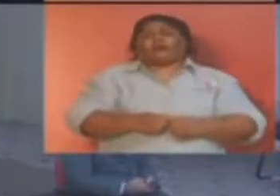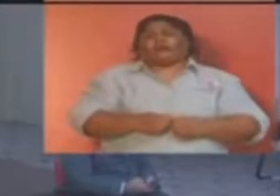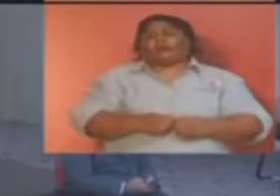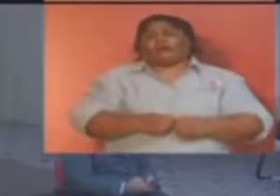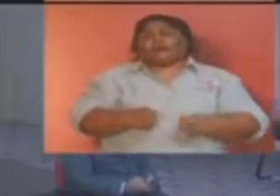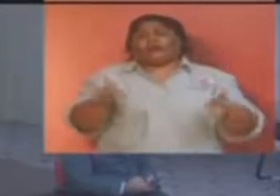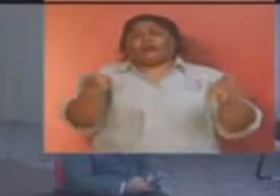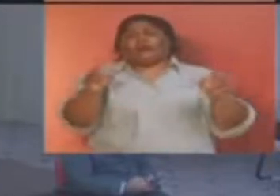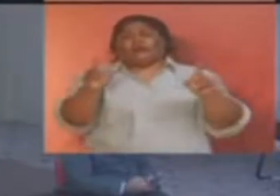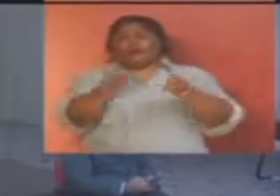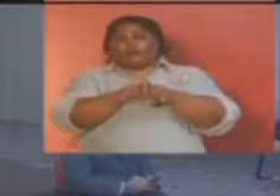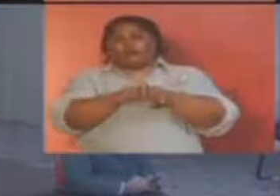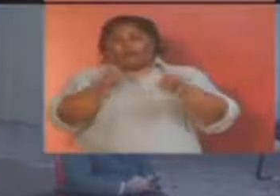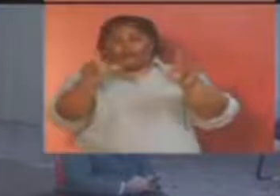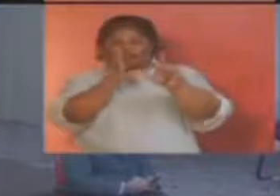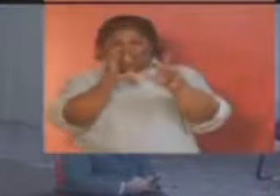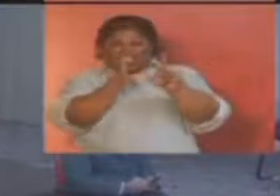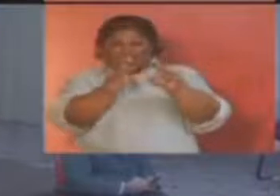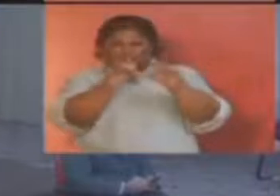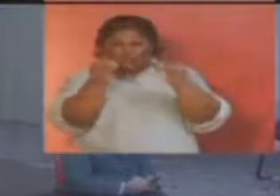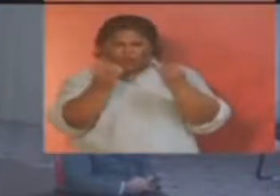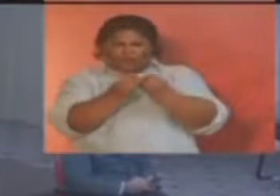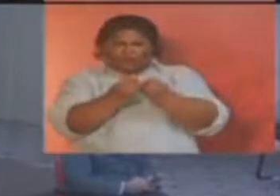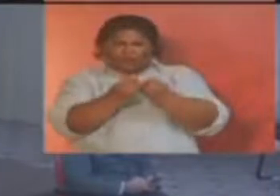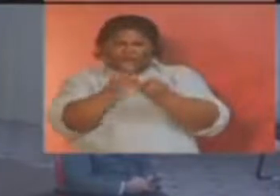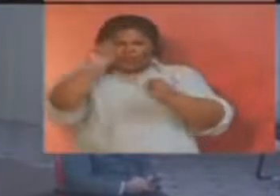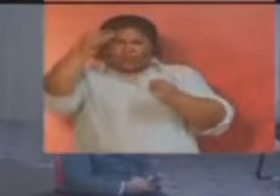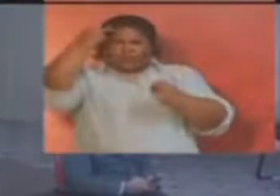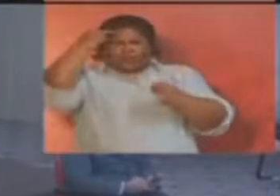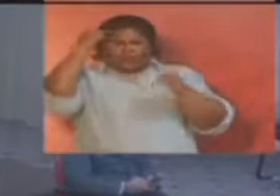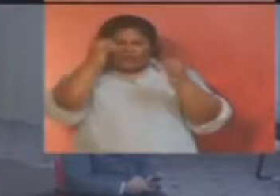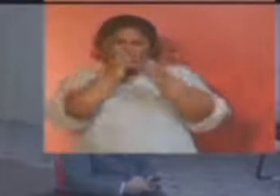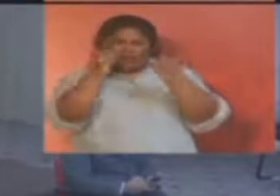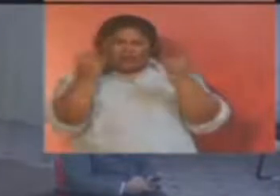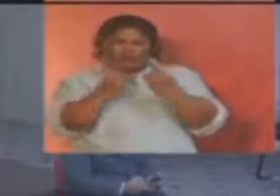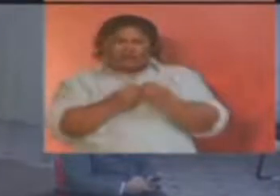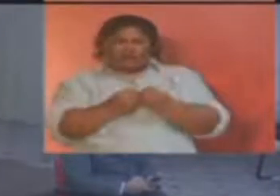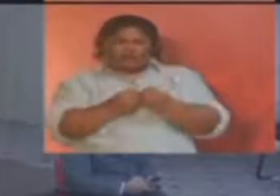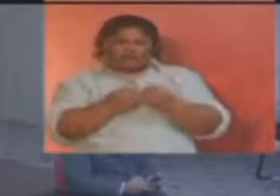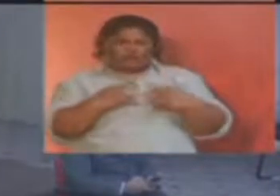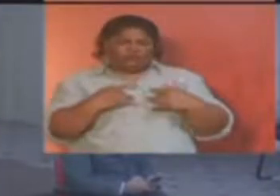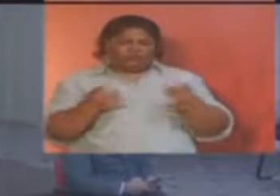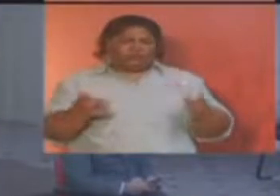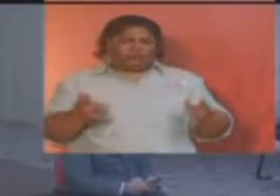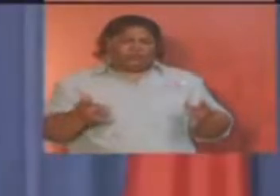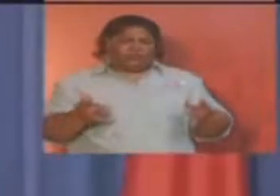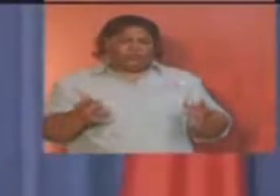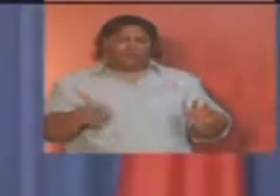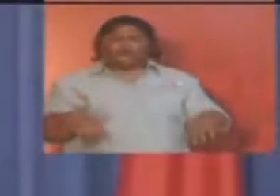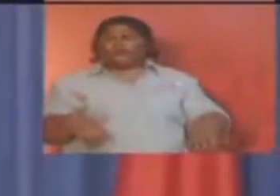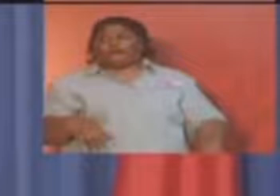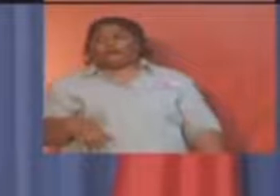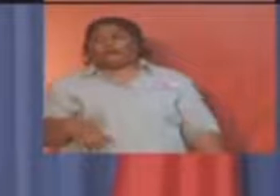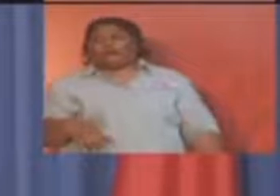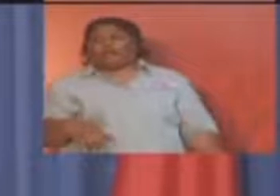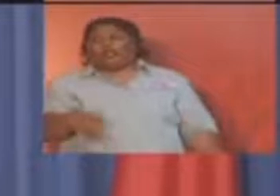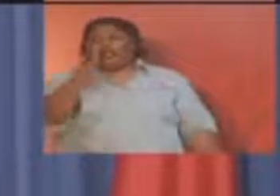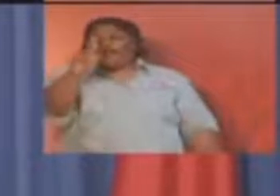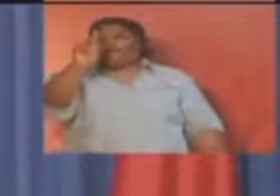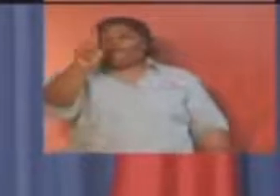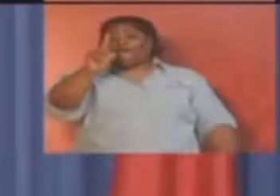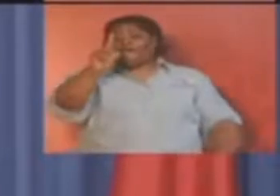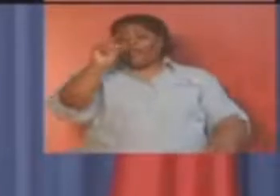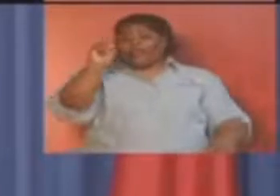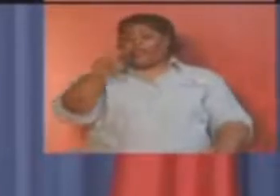licensing office, government offices, pending transactions, will that continue as well? All right. With respect to the first question, at